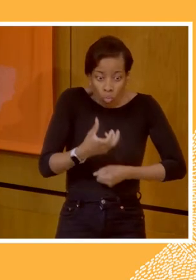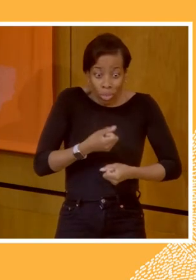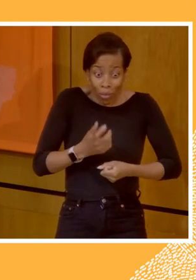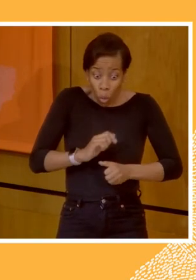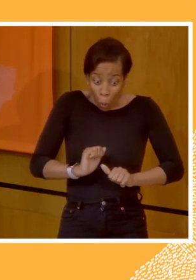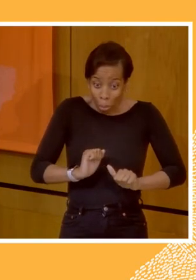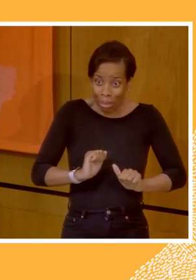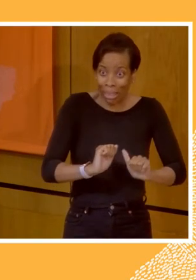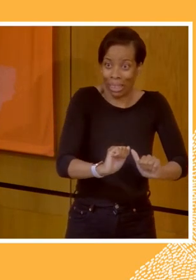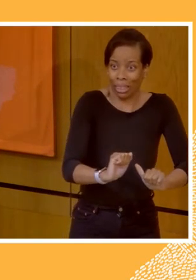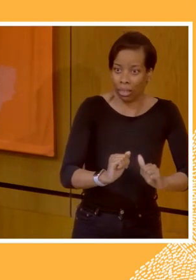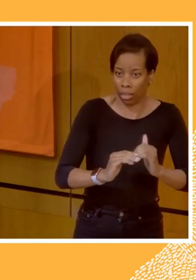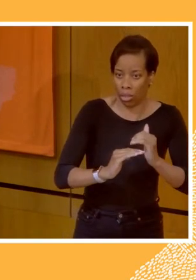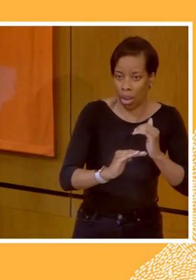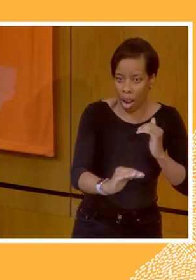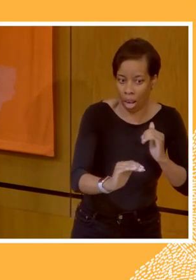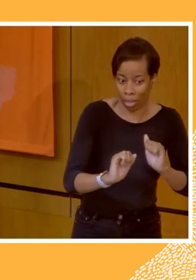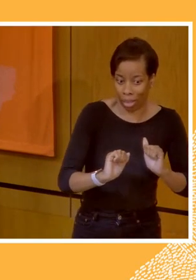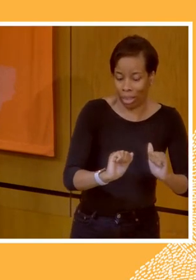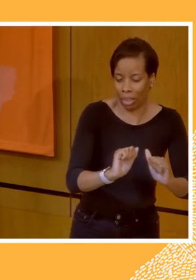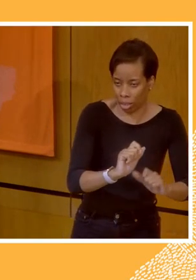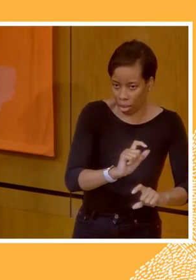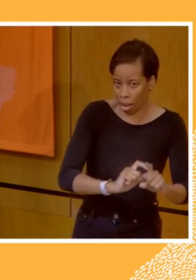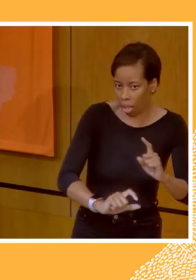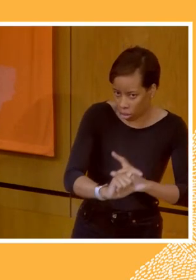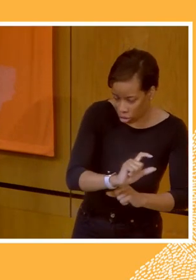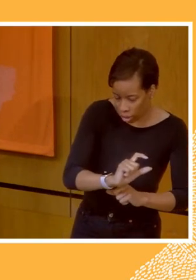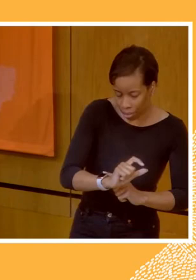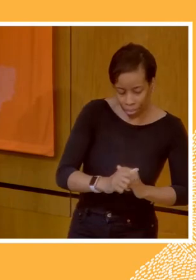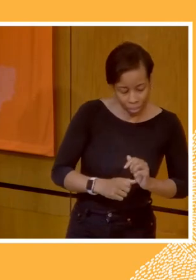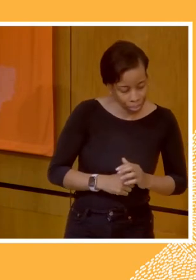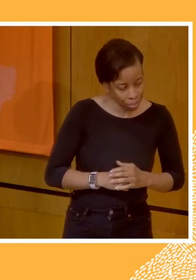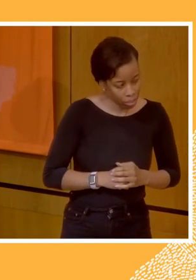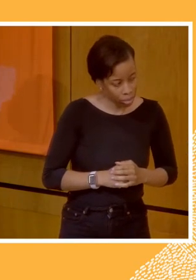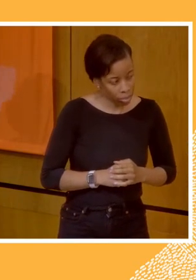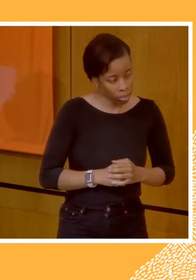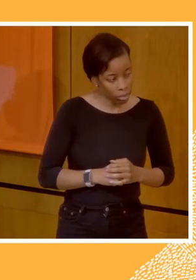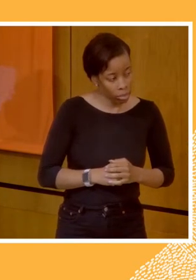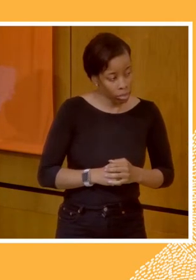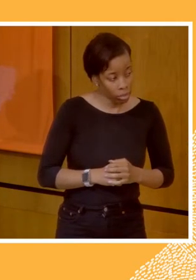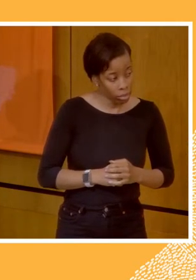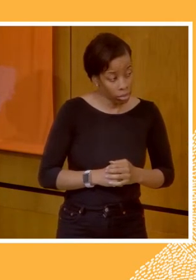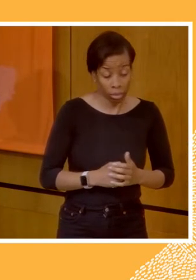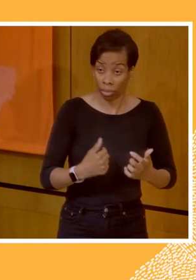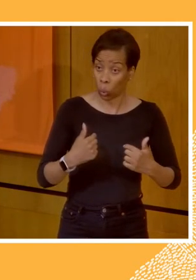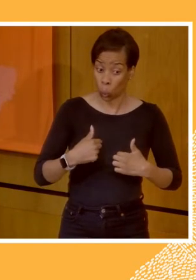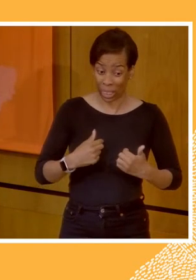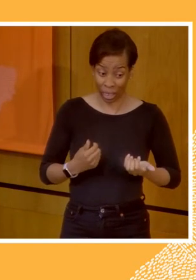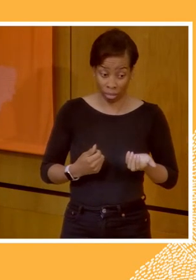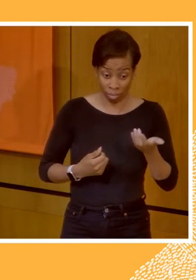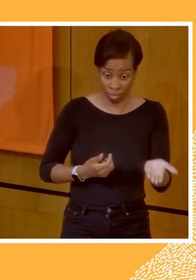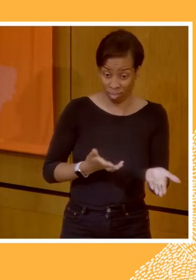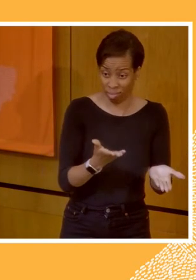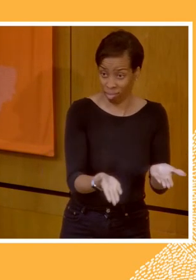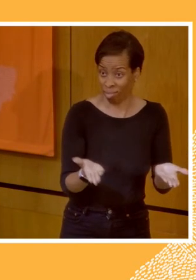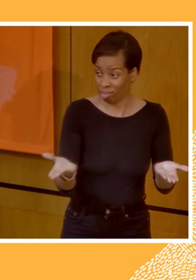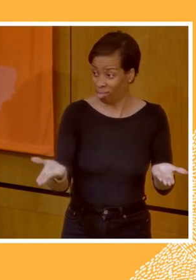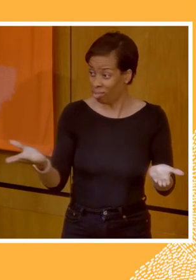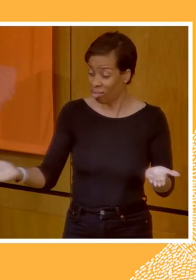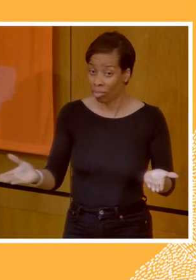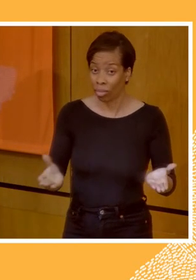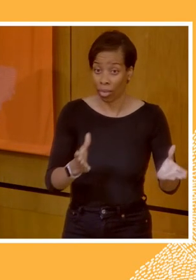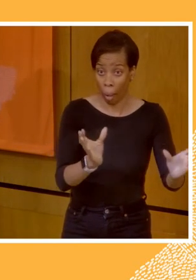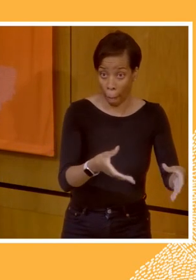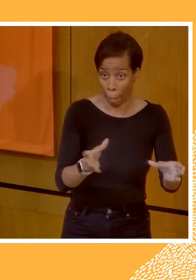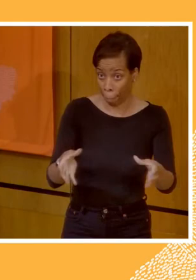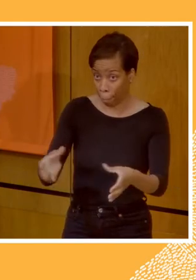So a lot of the process of Land Body Ecologies has been providing field recording equipment for each of the hubs, both in Kenya,